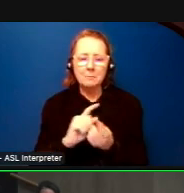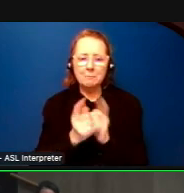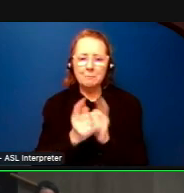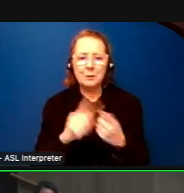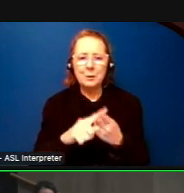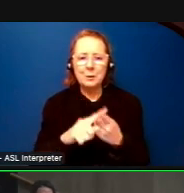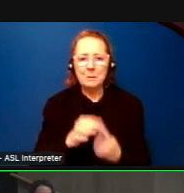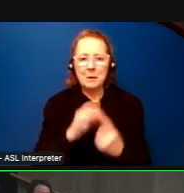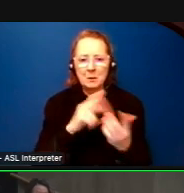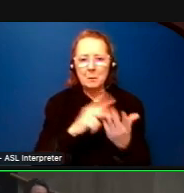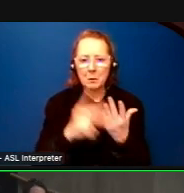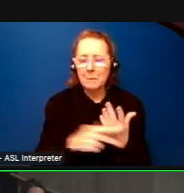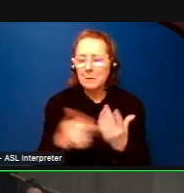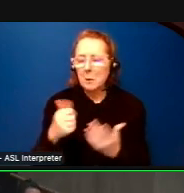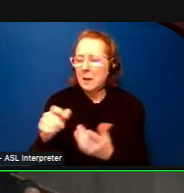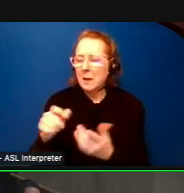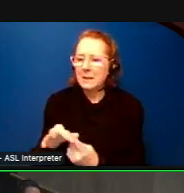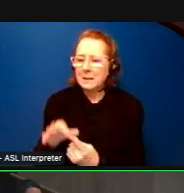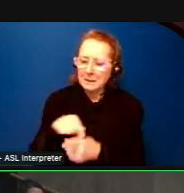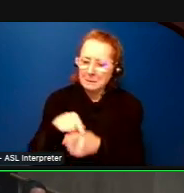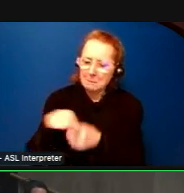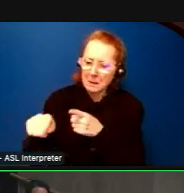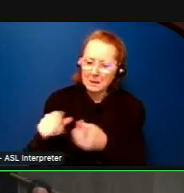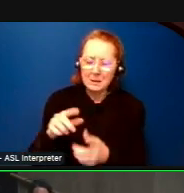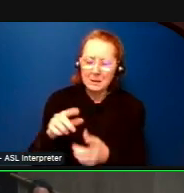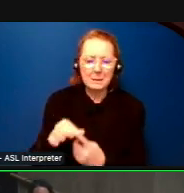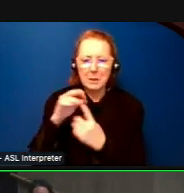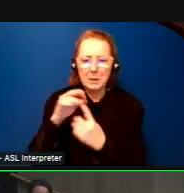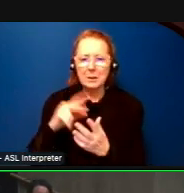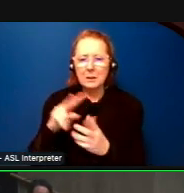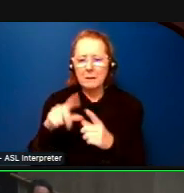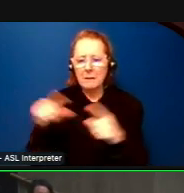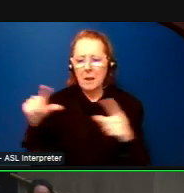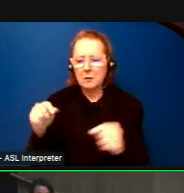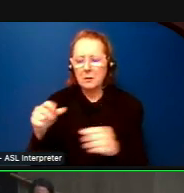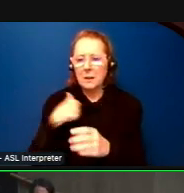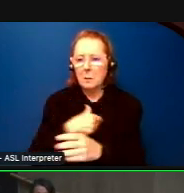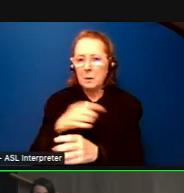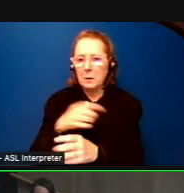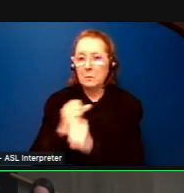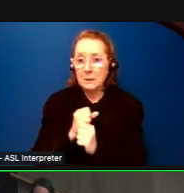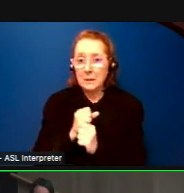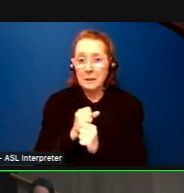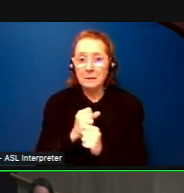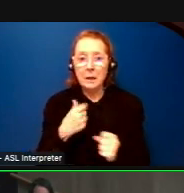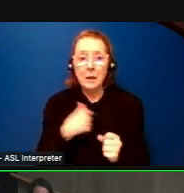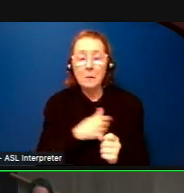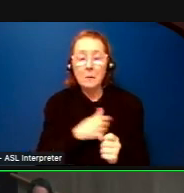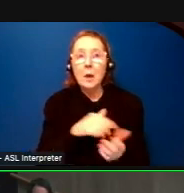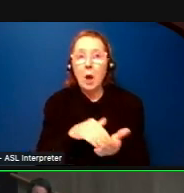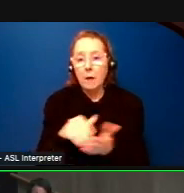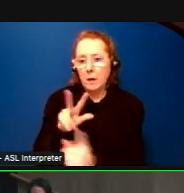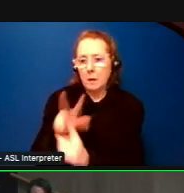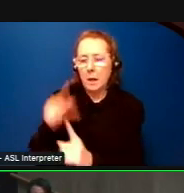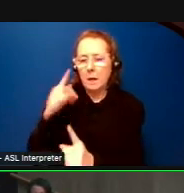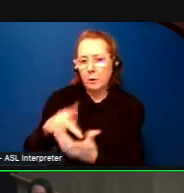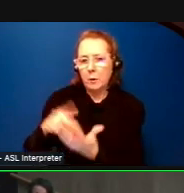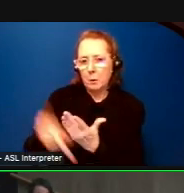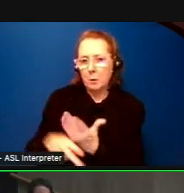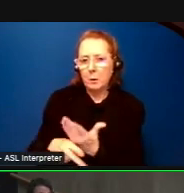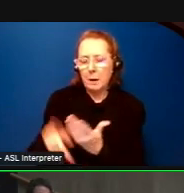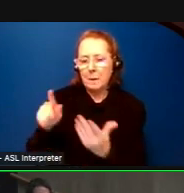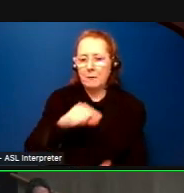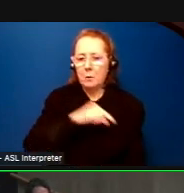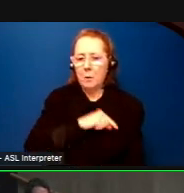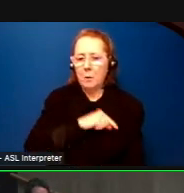that we receive within our agencies. And many of these are vouchers that we actually apply for and have to qualify